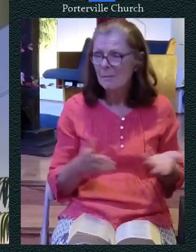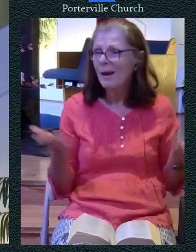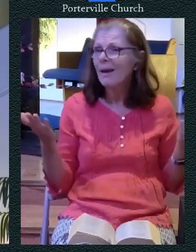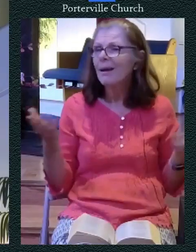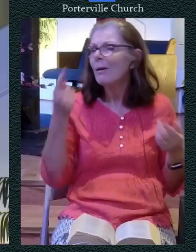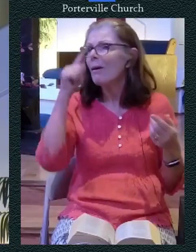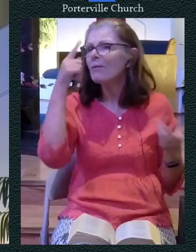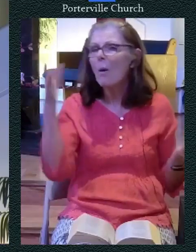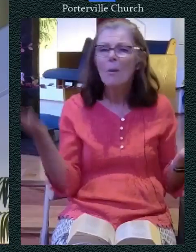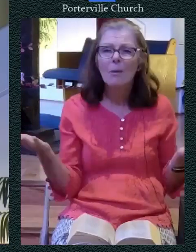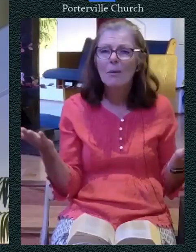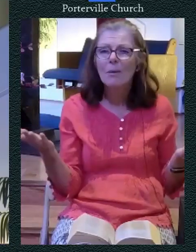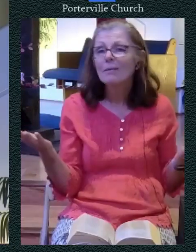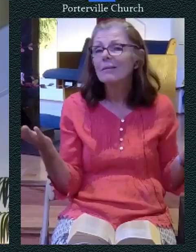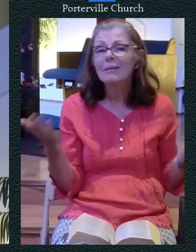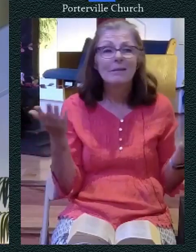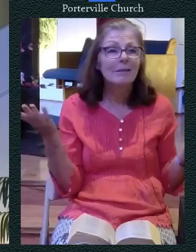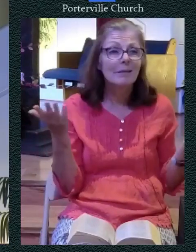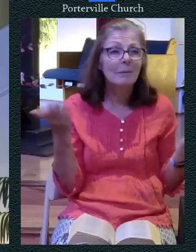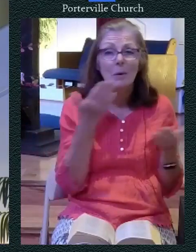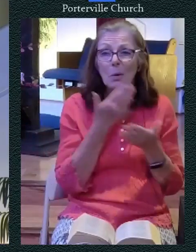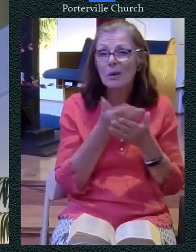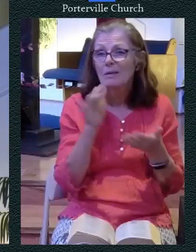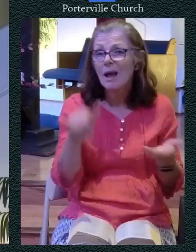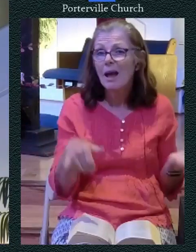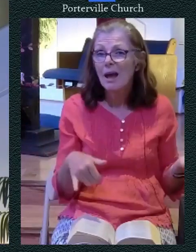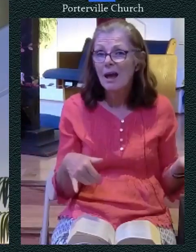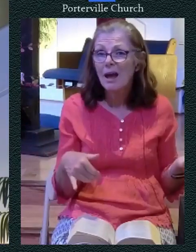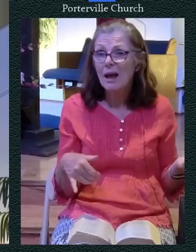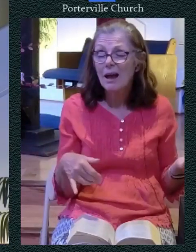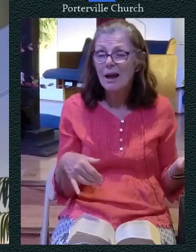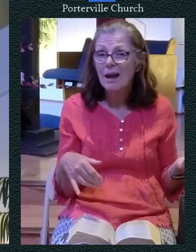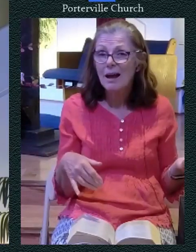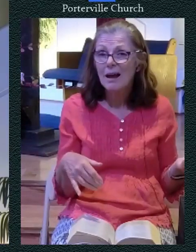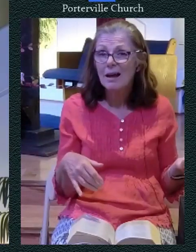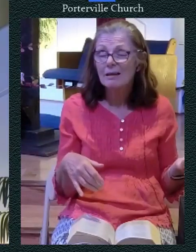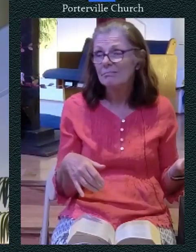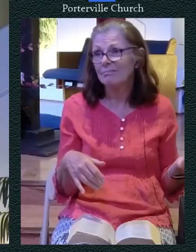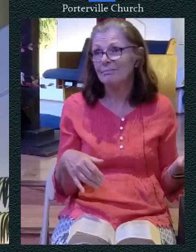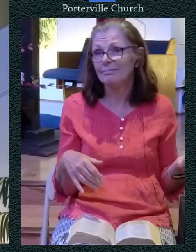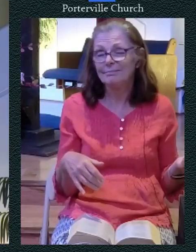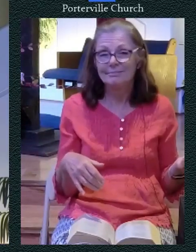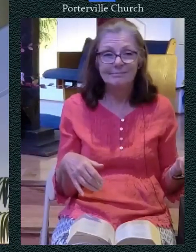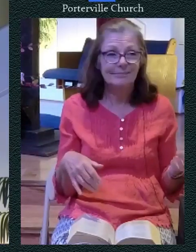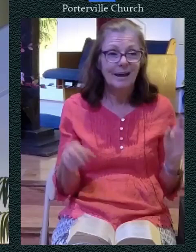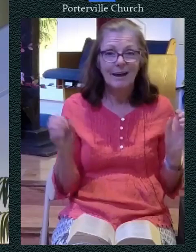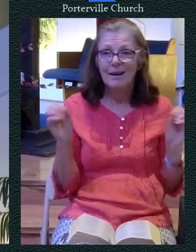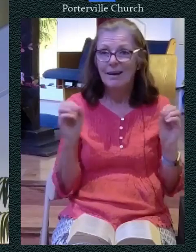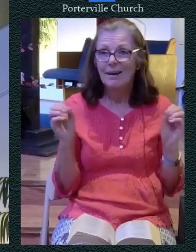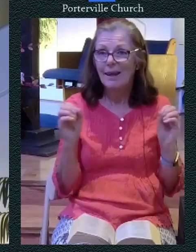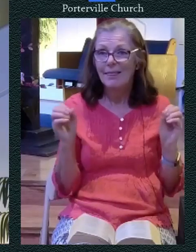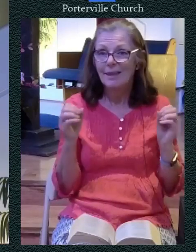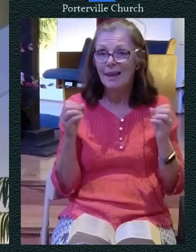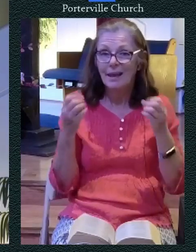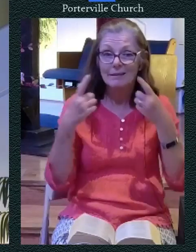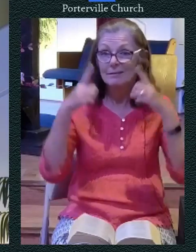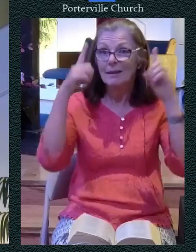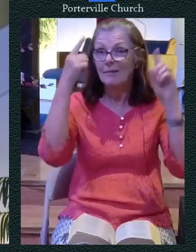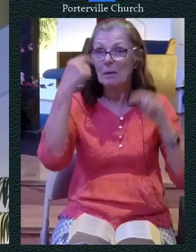He's saying, Lord, I've kept my heart pure, but I'm not sure it's done me any good. That's what he's